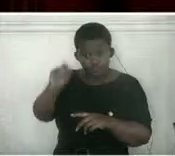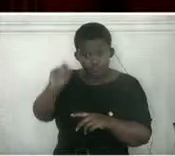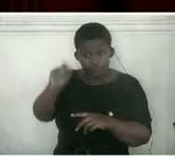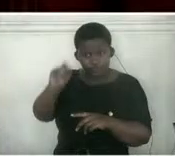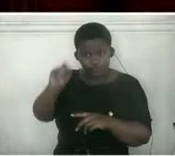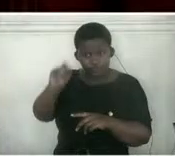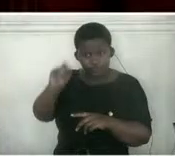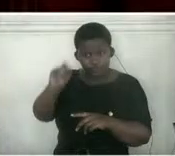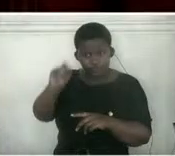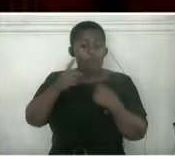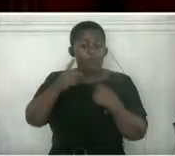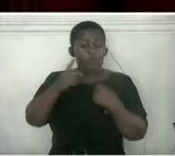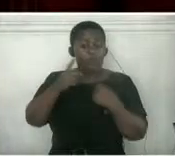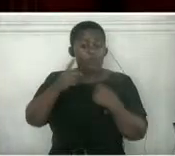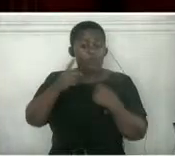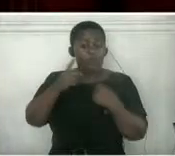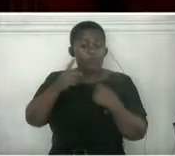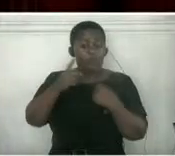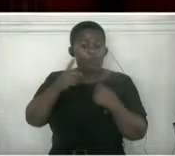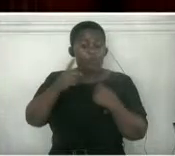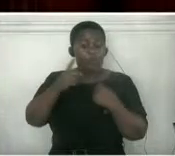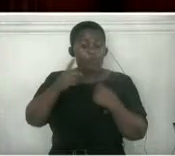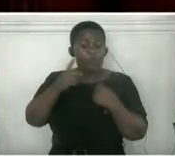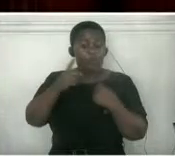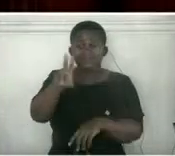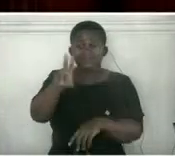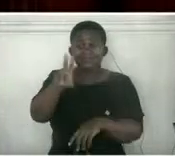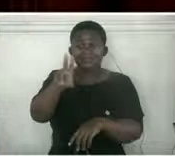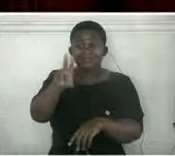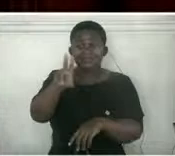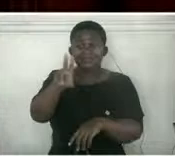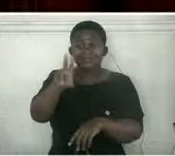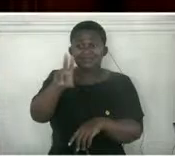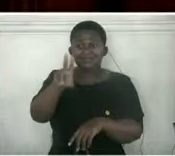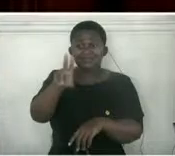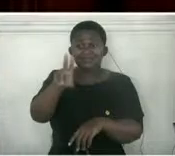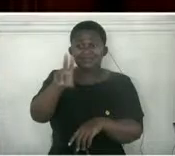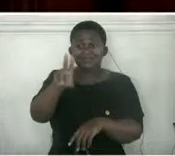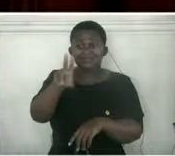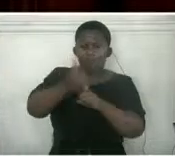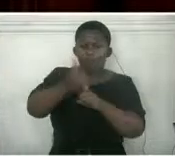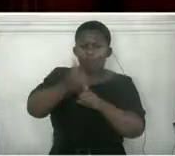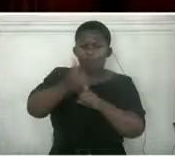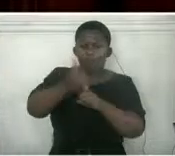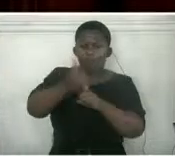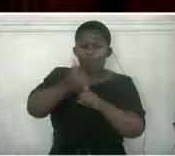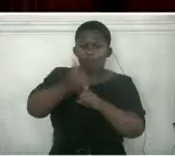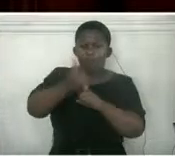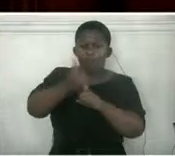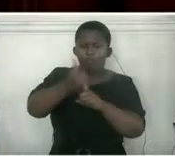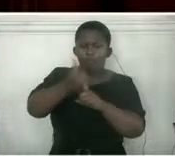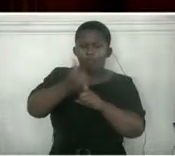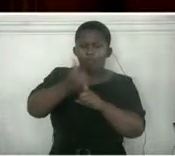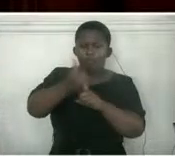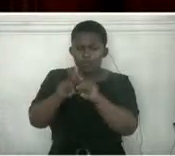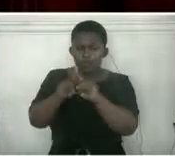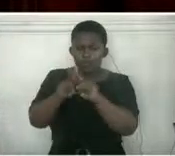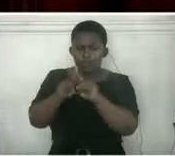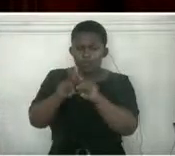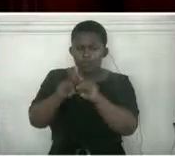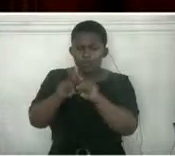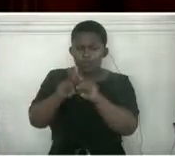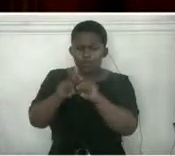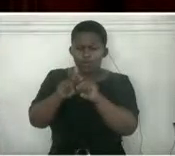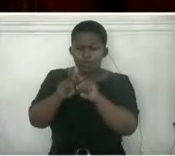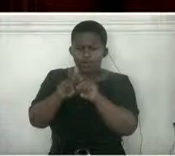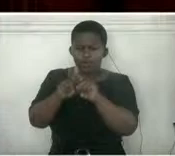giant because it was Dr. Dube who pioneered nation building and brought hope to the hopeless